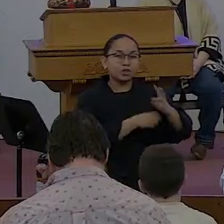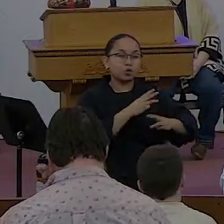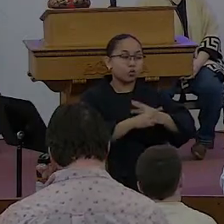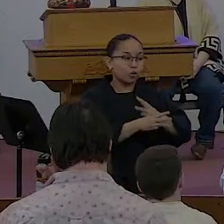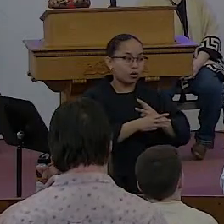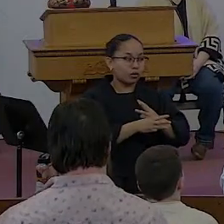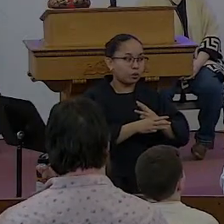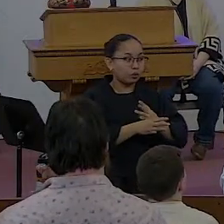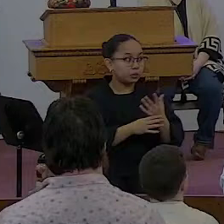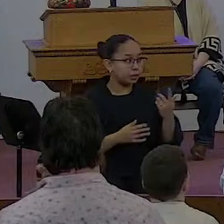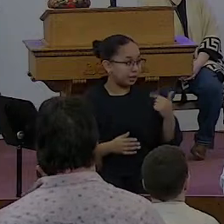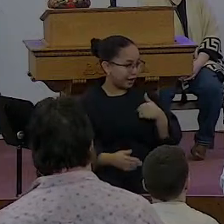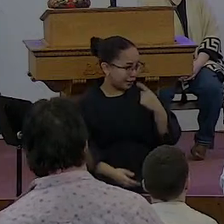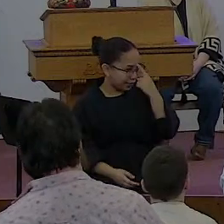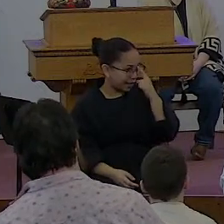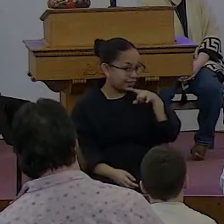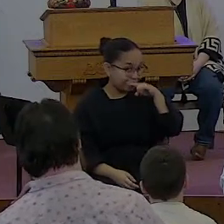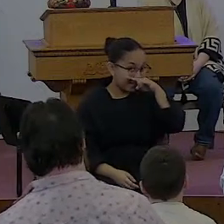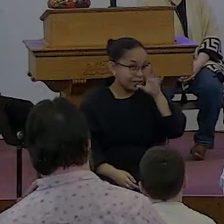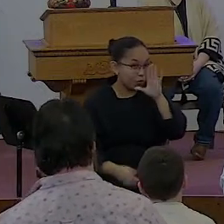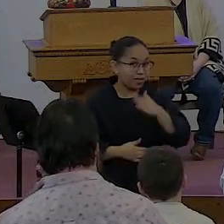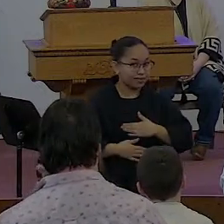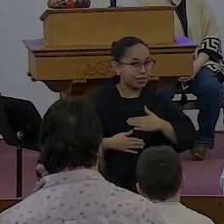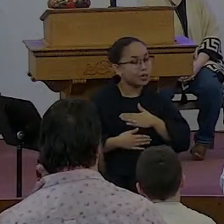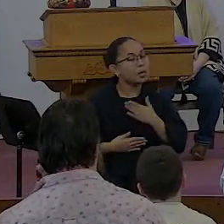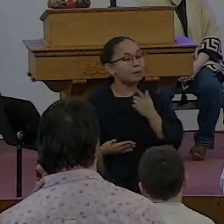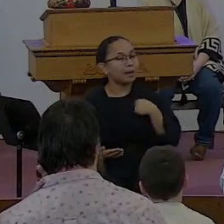but I'll bet some of you adults are going to like it too.